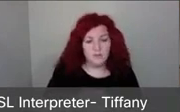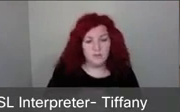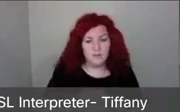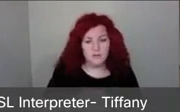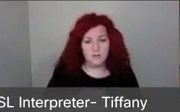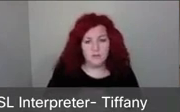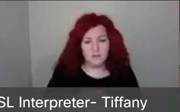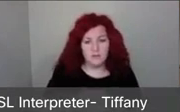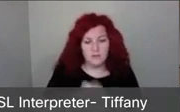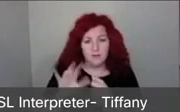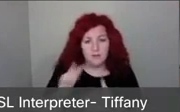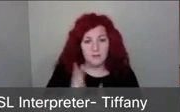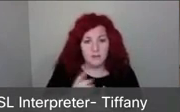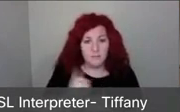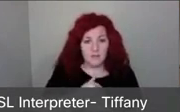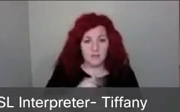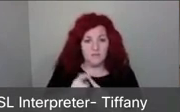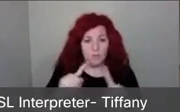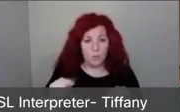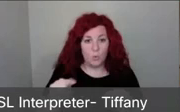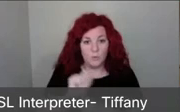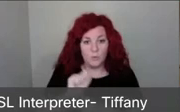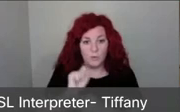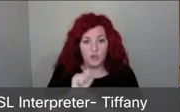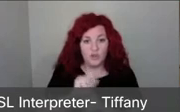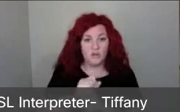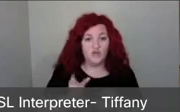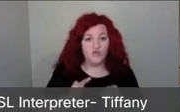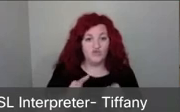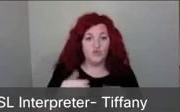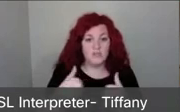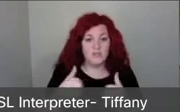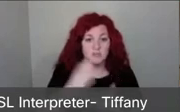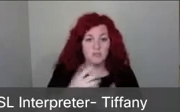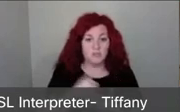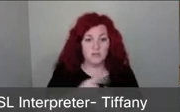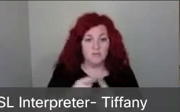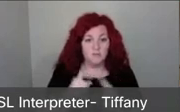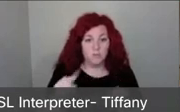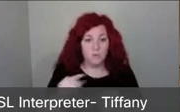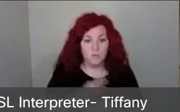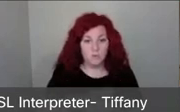that stop us from getting to work, and the roads that have stopped us from getting to school.